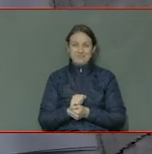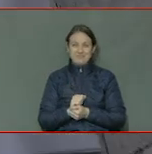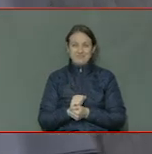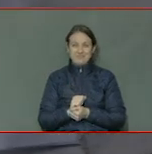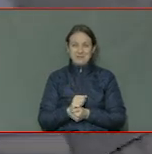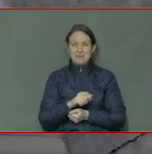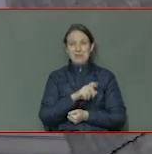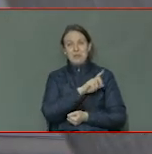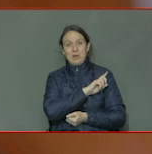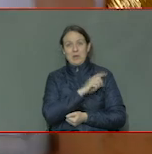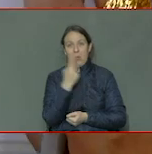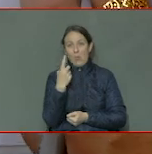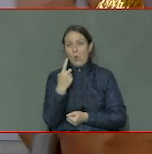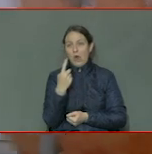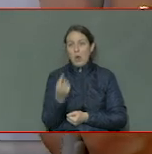ball.